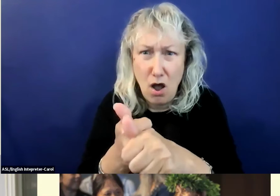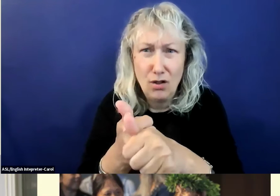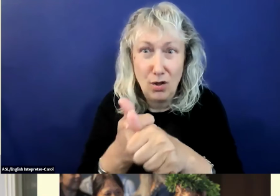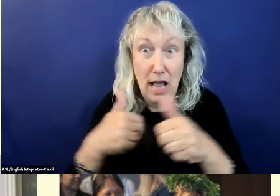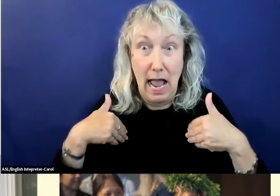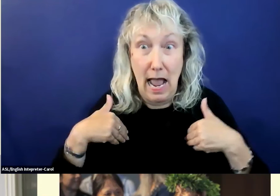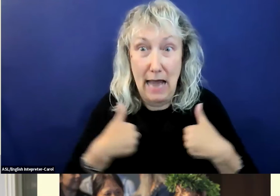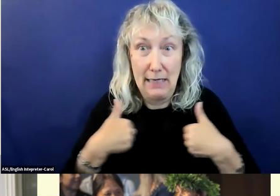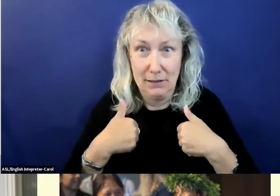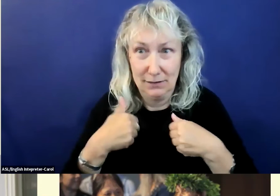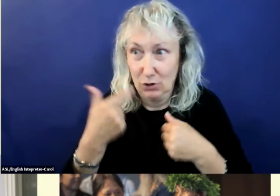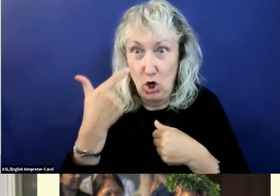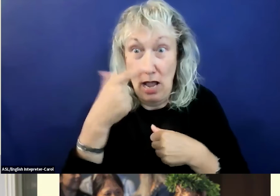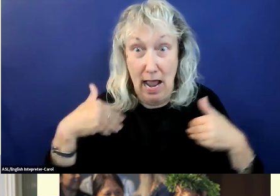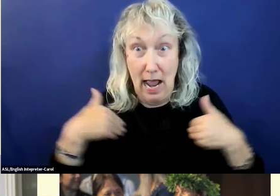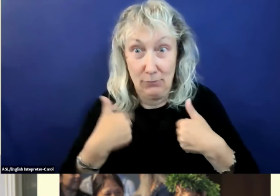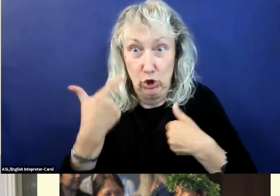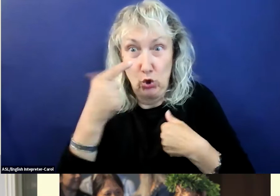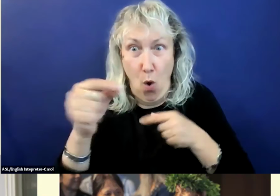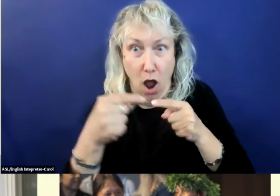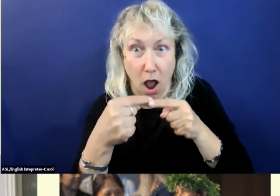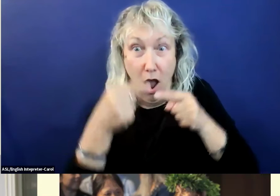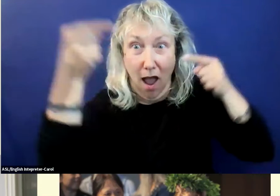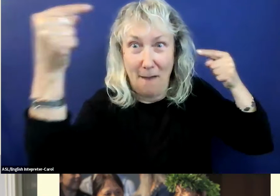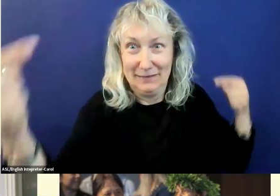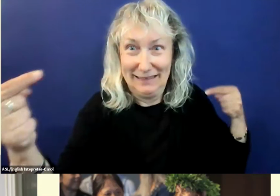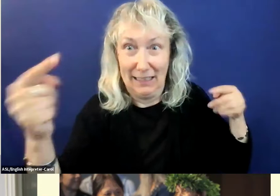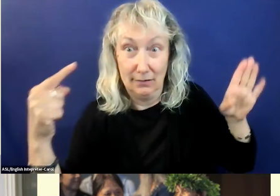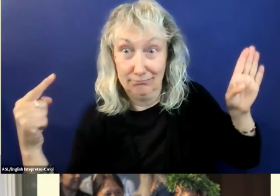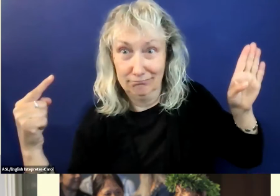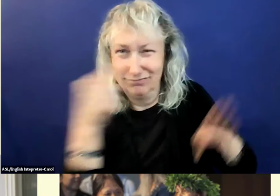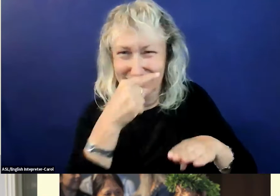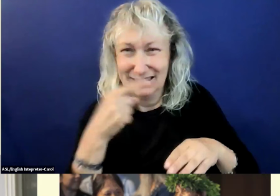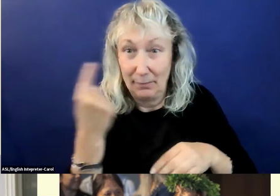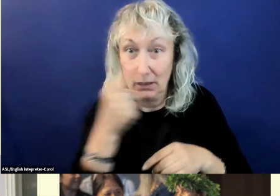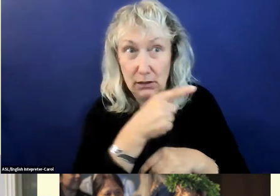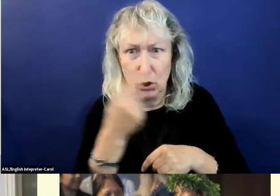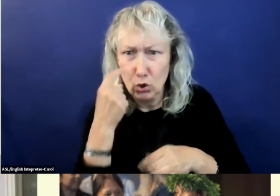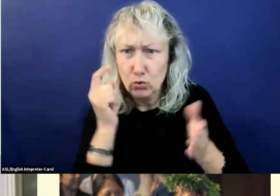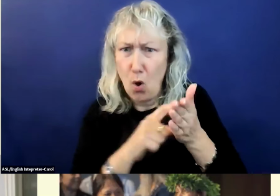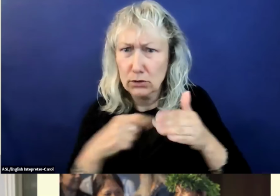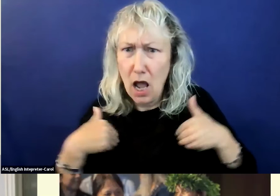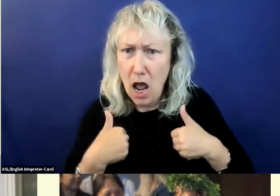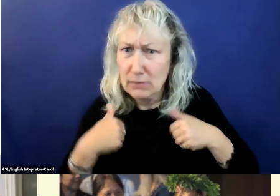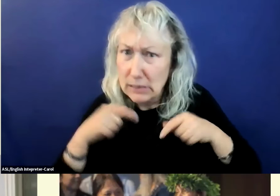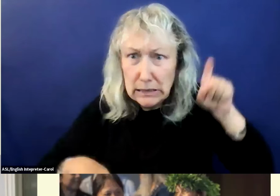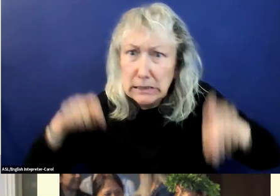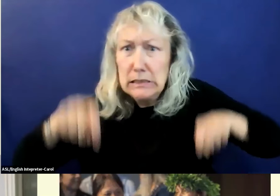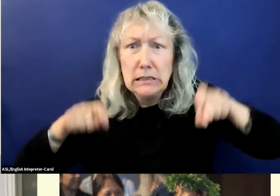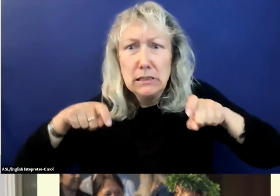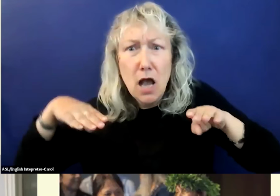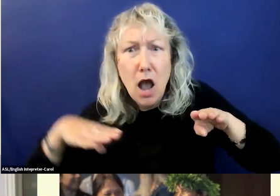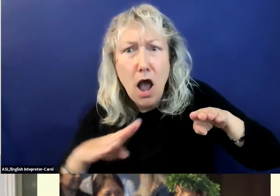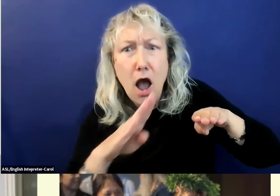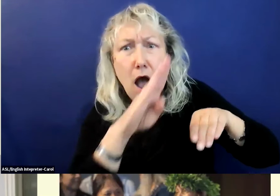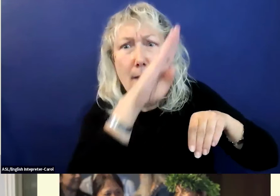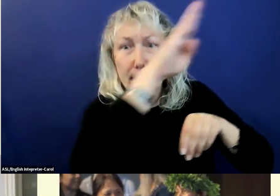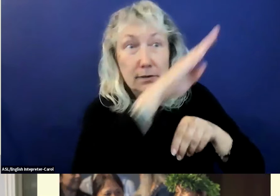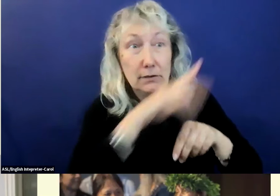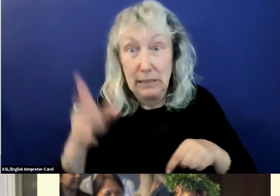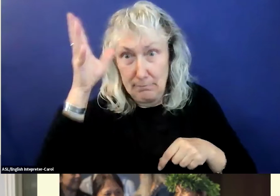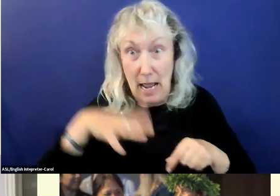the animal. As he followed this animal as running to a higher locations, he followed them